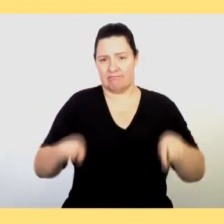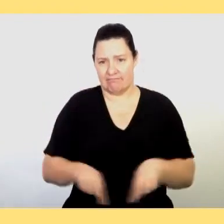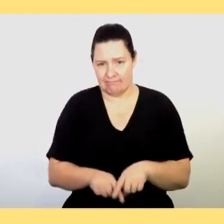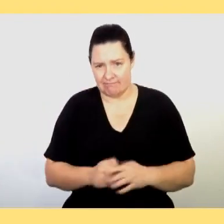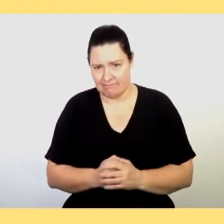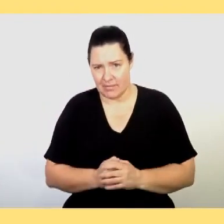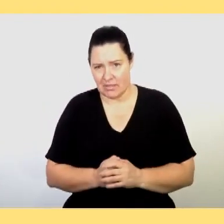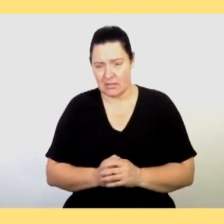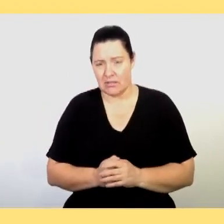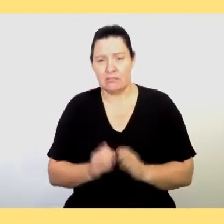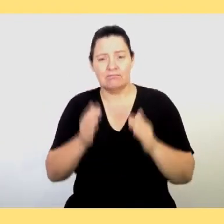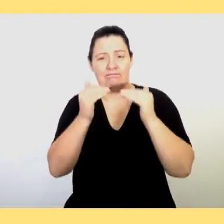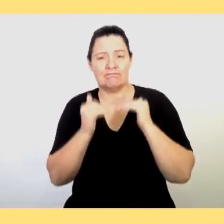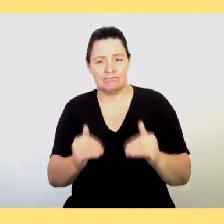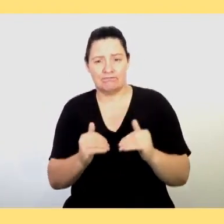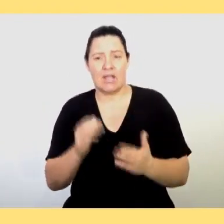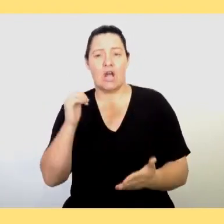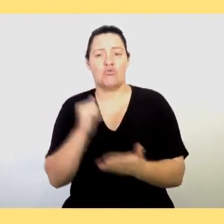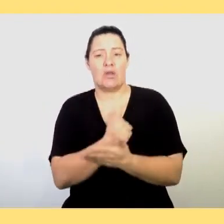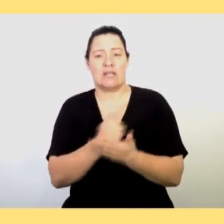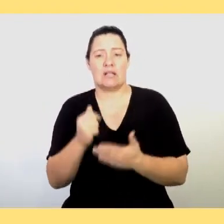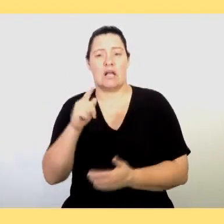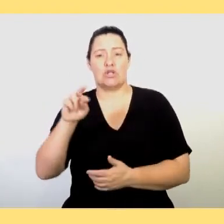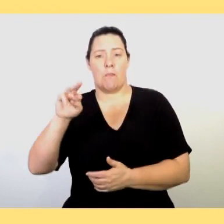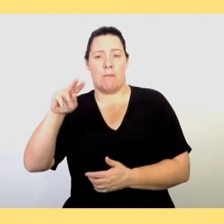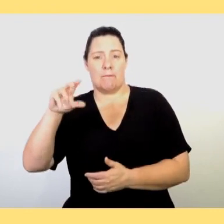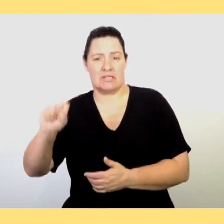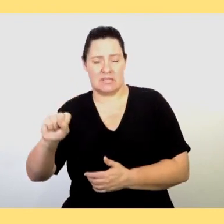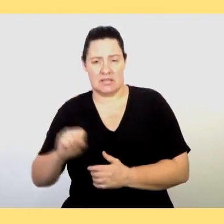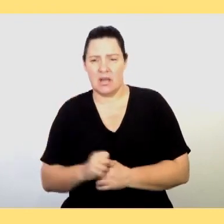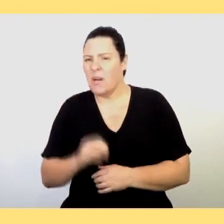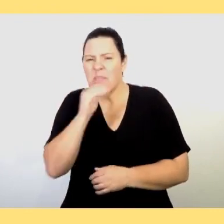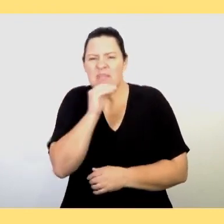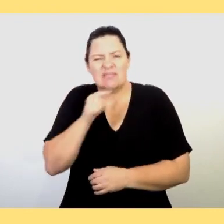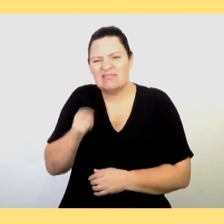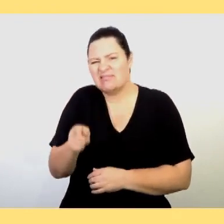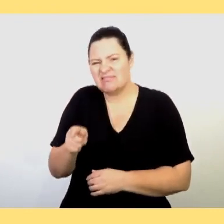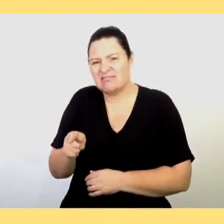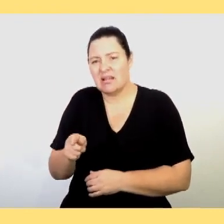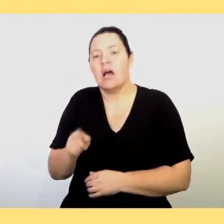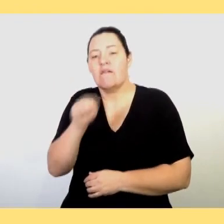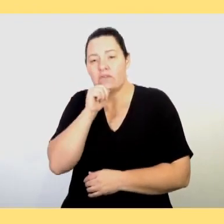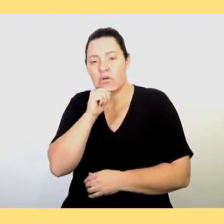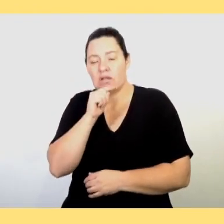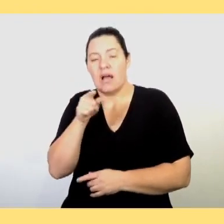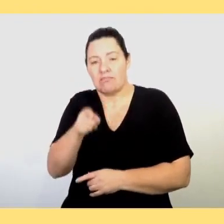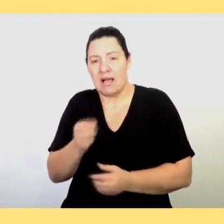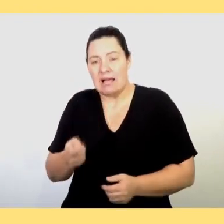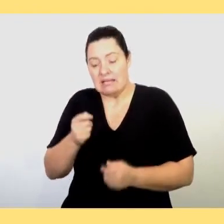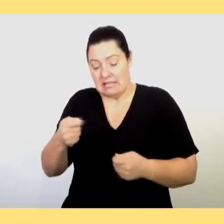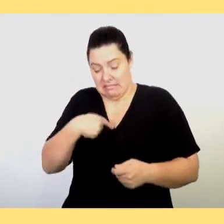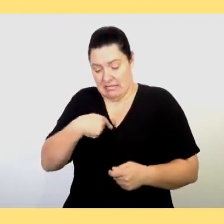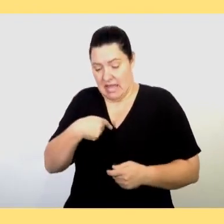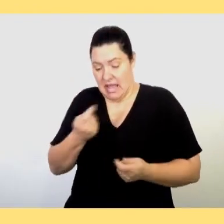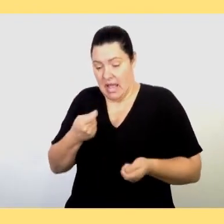slips. Now, the next term is credit terms. Credit terms. What are credit terms? The terms offered